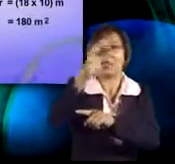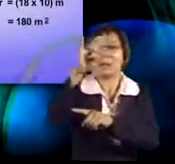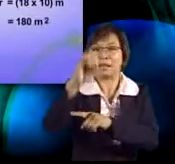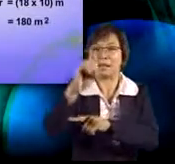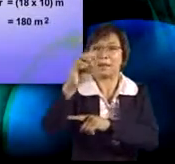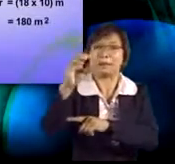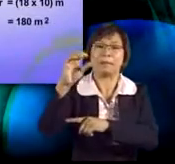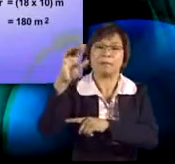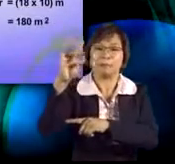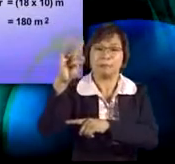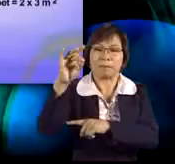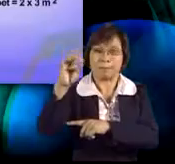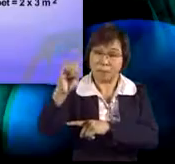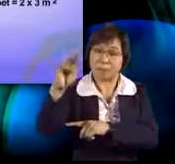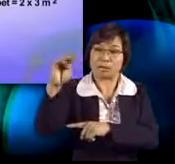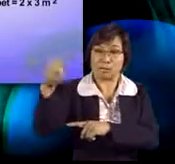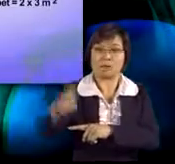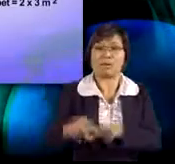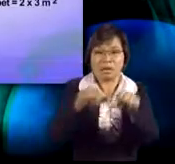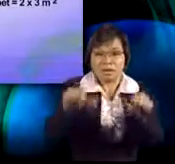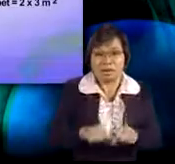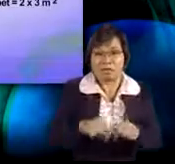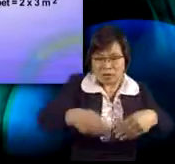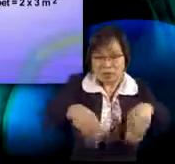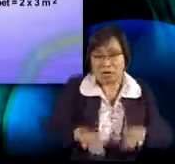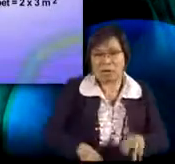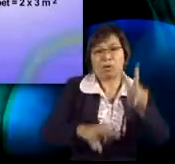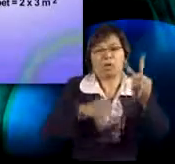square. Area of the 2 carpets is 2 multiplied by